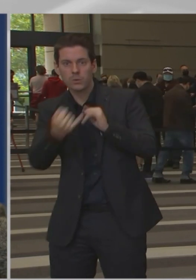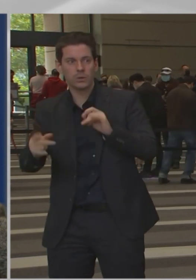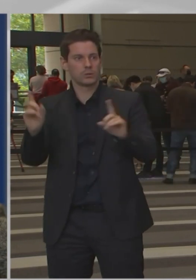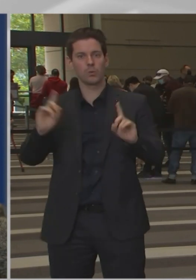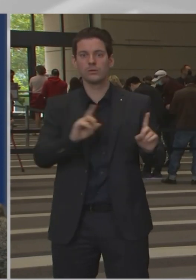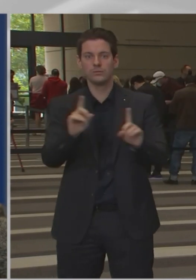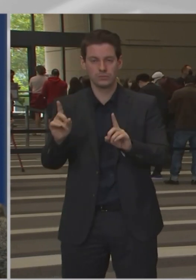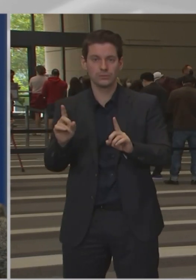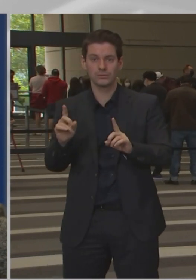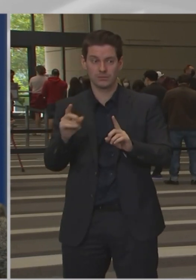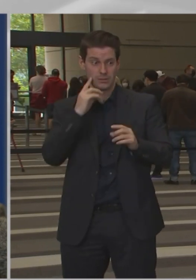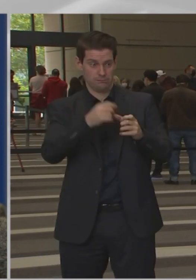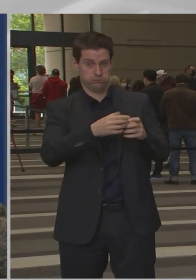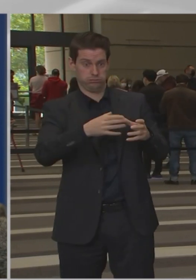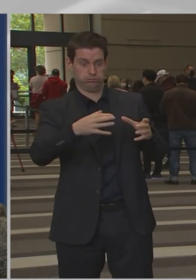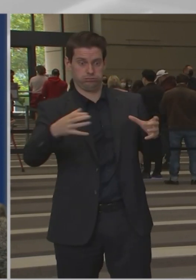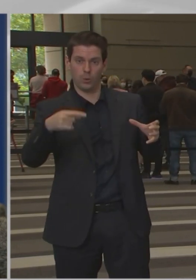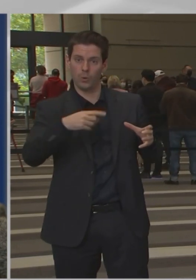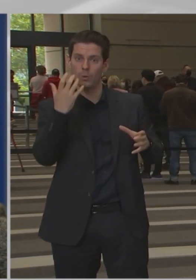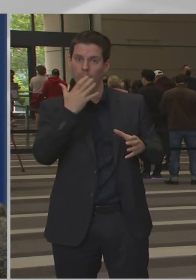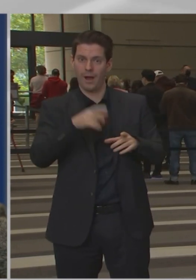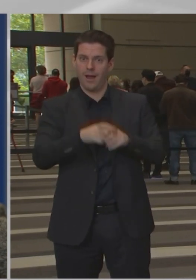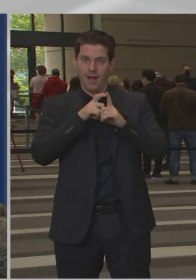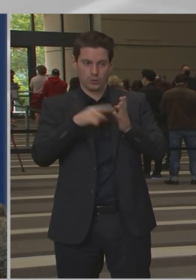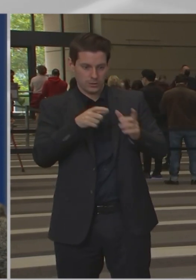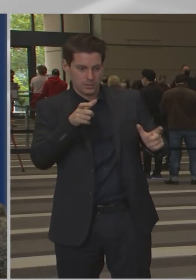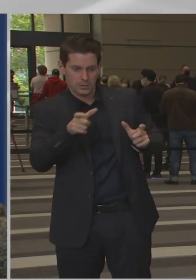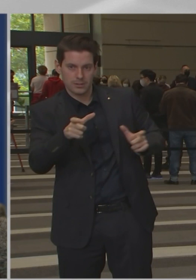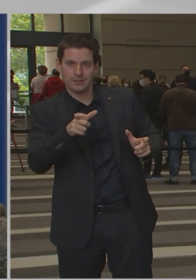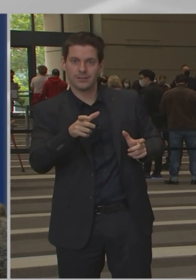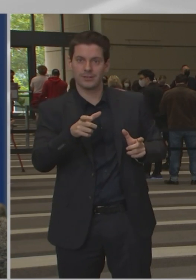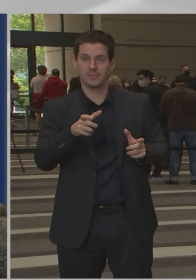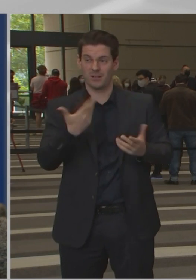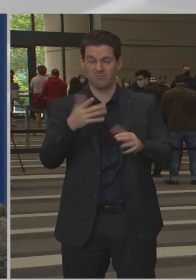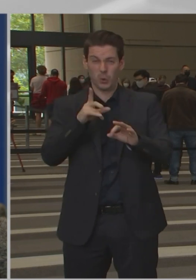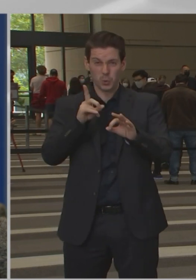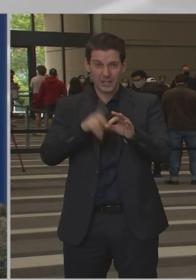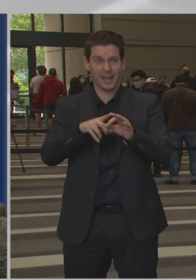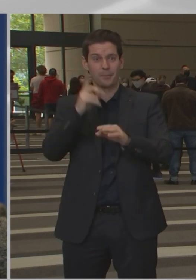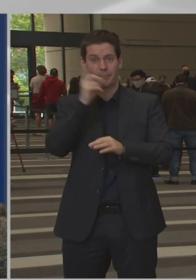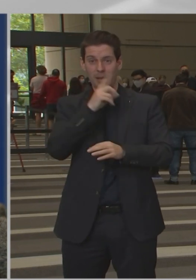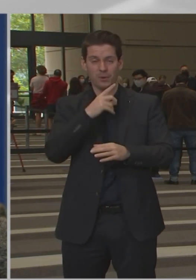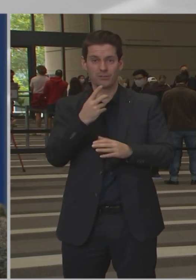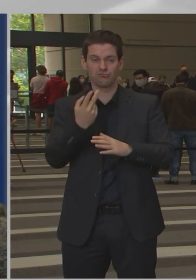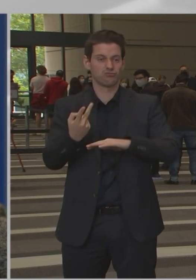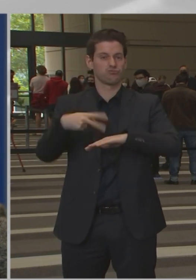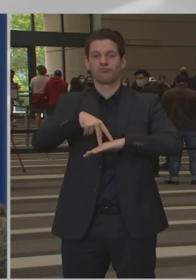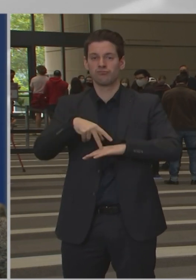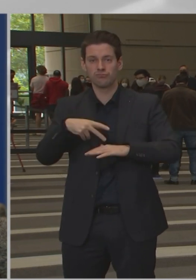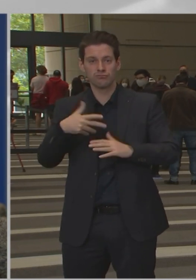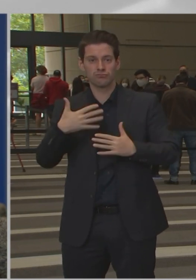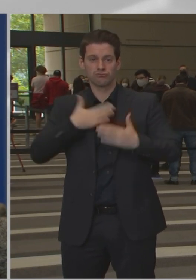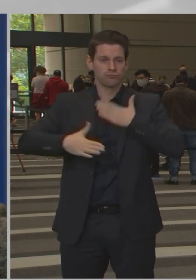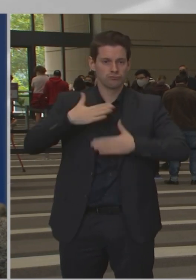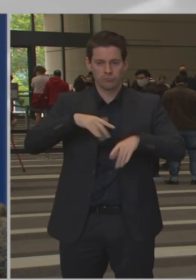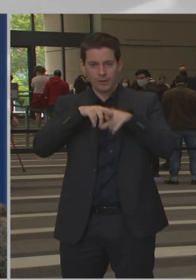absolutely rose to that challenge, and it's through your hard work that we're in this fantastic situation today. And just as Cairns has done